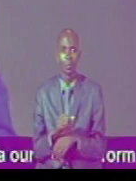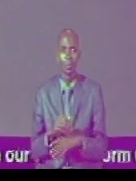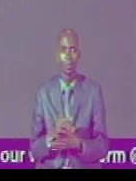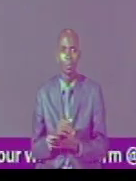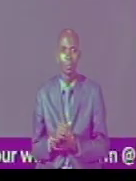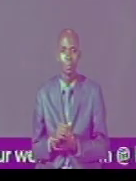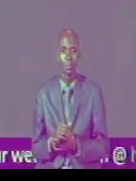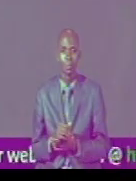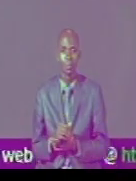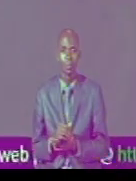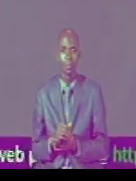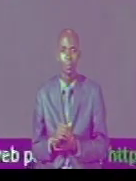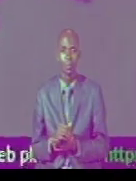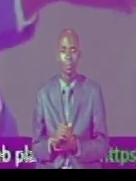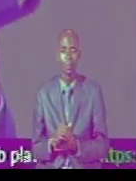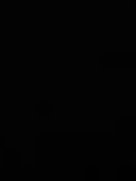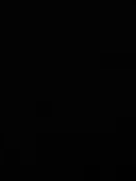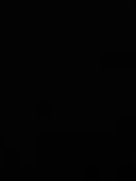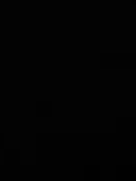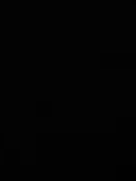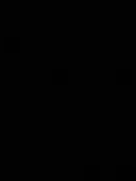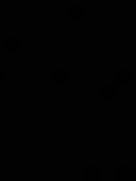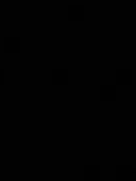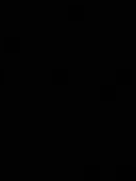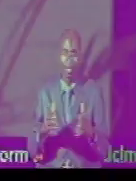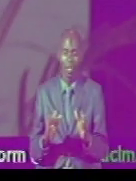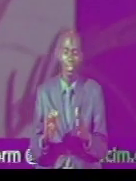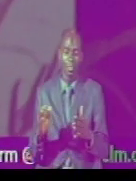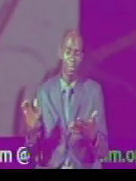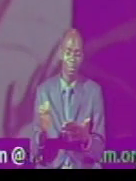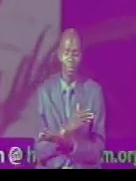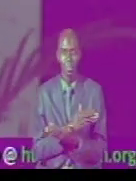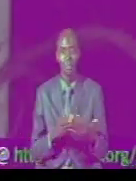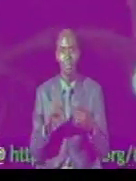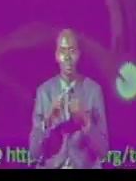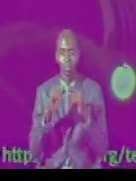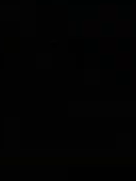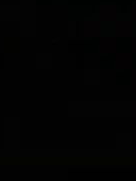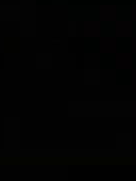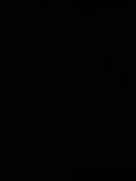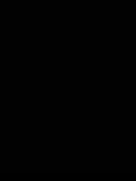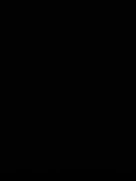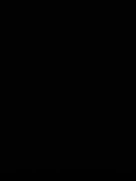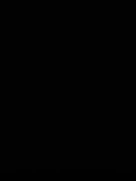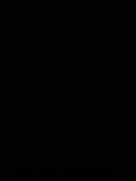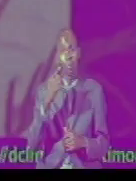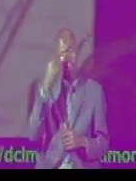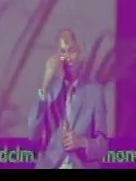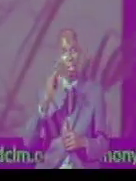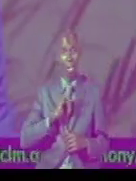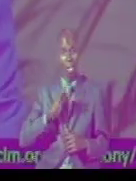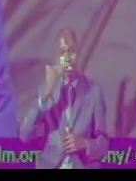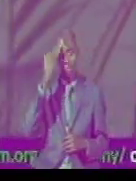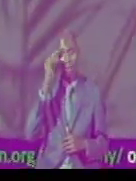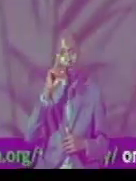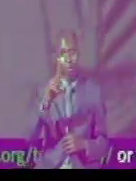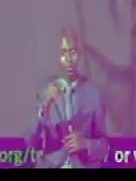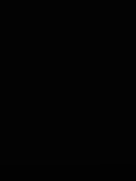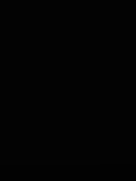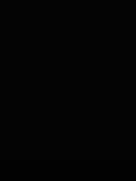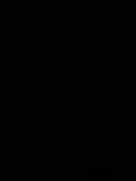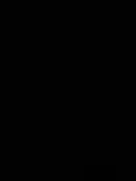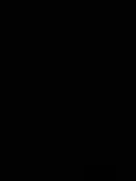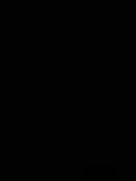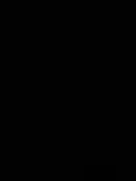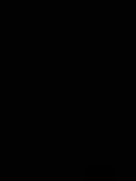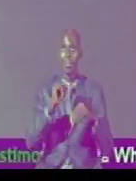let's thank our God. And as they are doing it, check your body. Because I know you still have the miracle there.